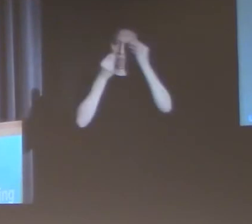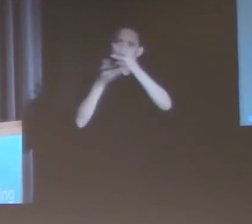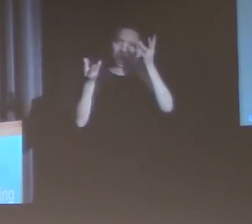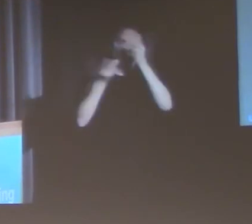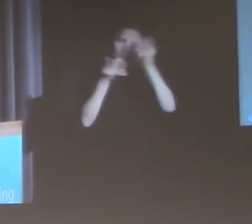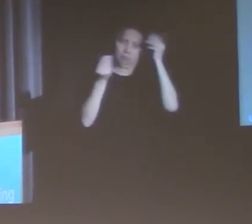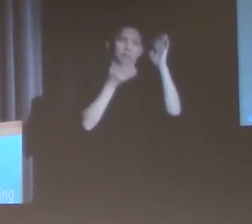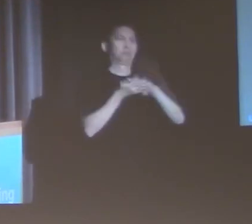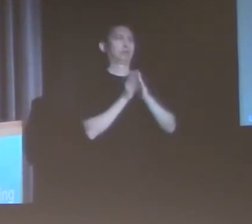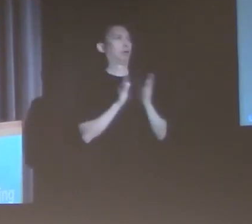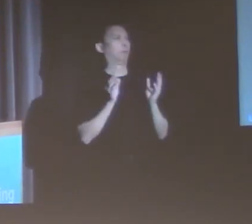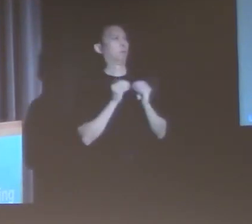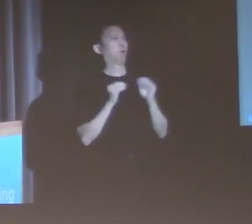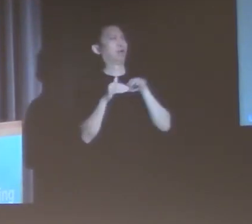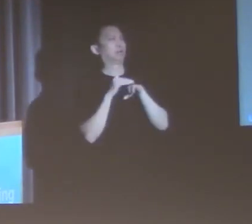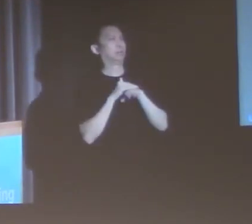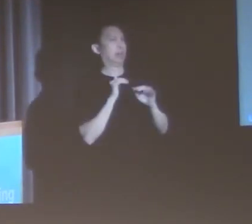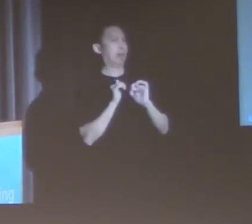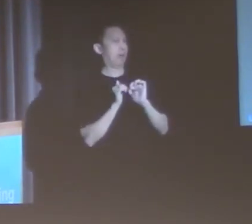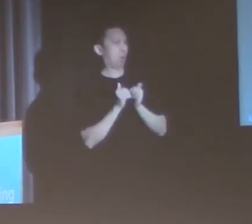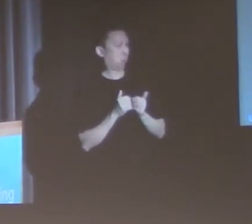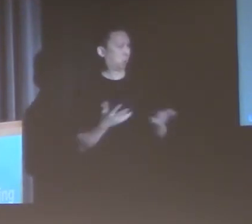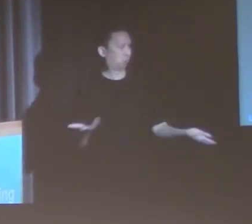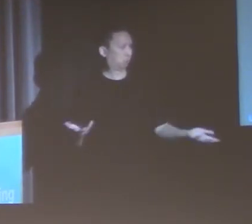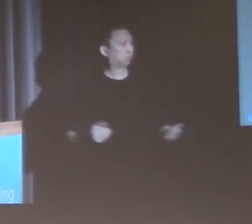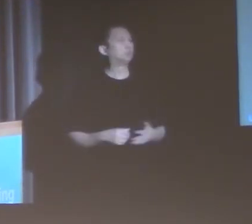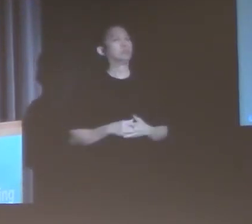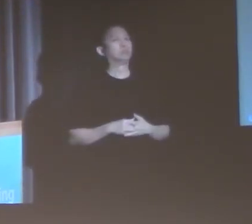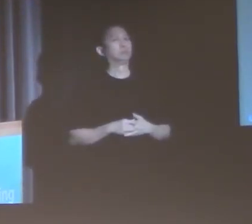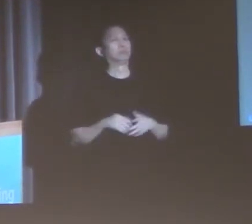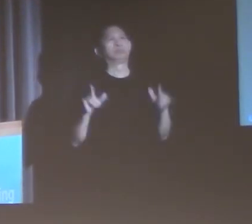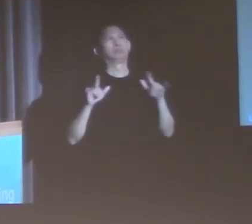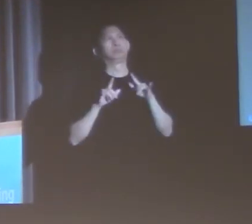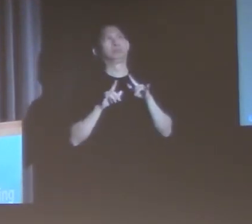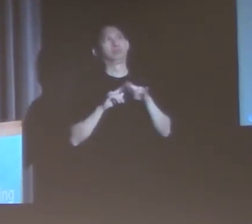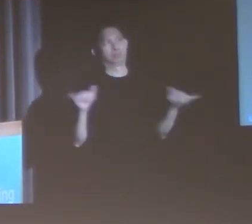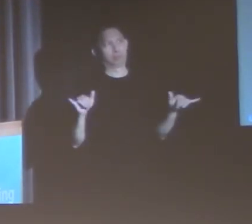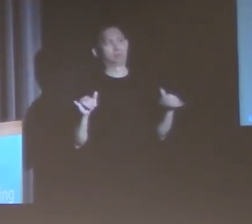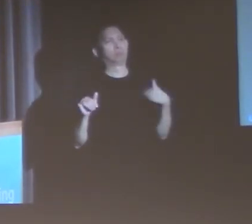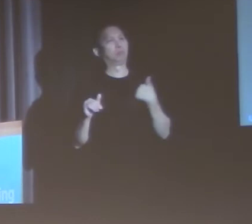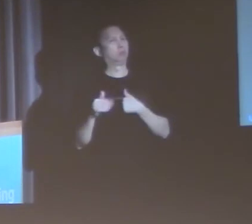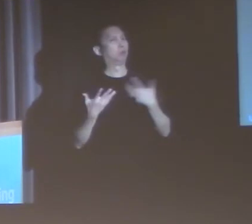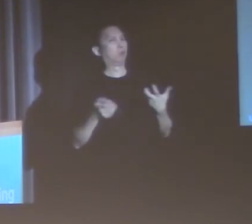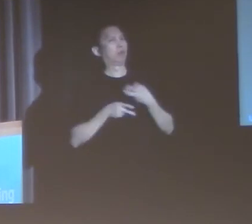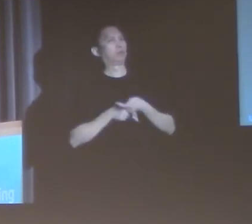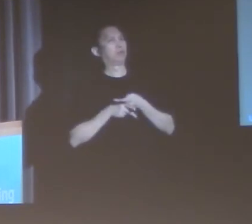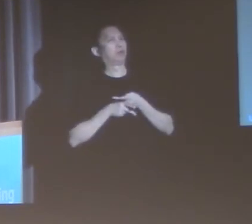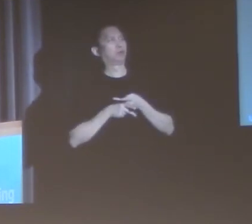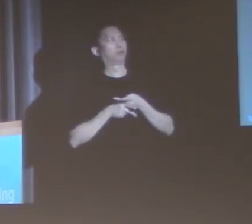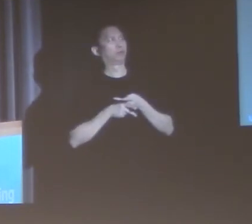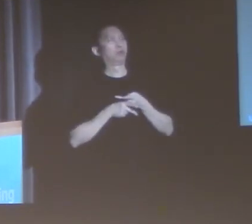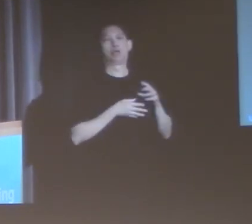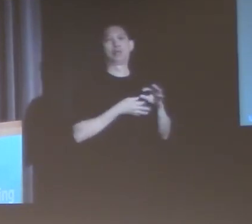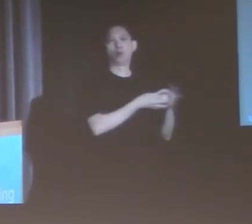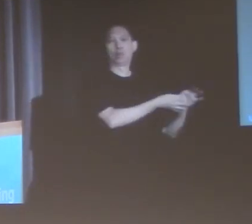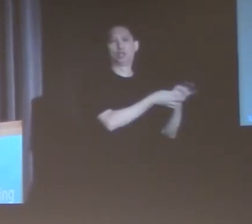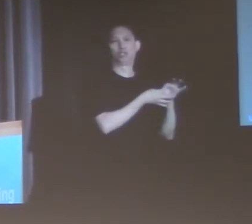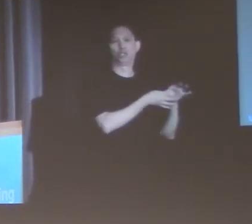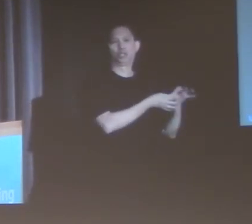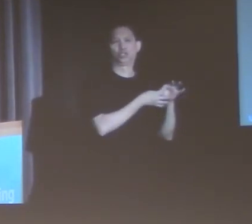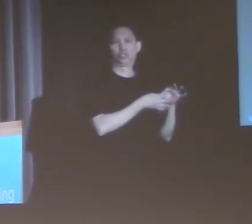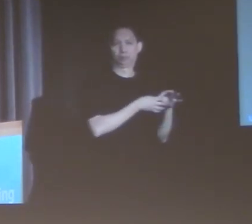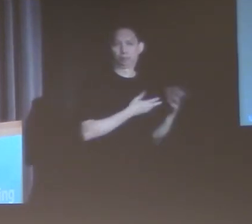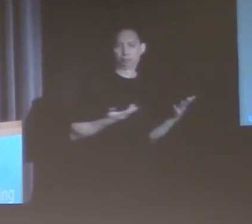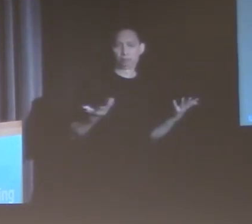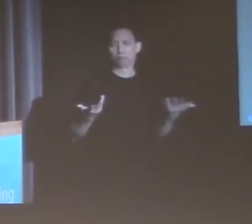so and then at the same time trying to take care of that relationship. So for me,